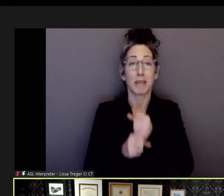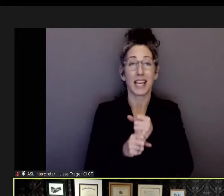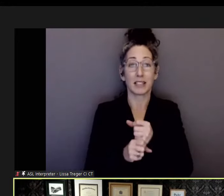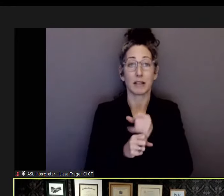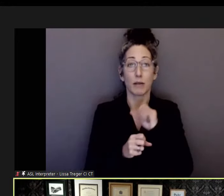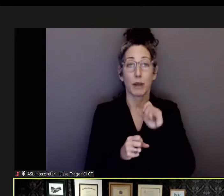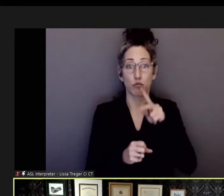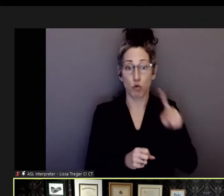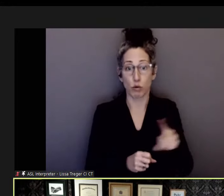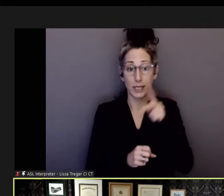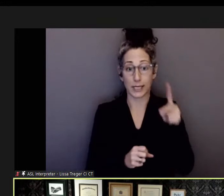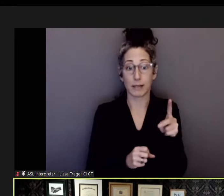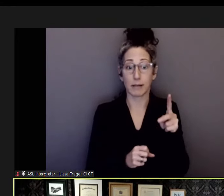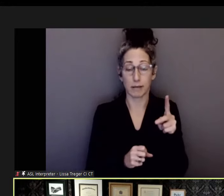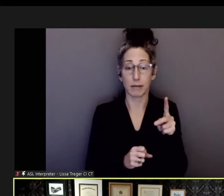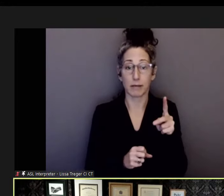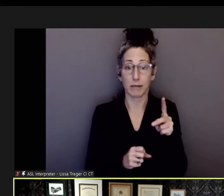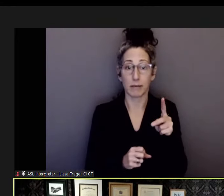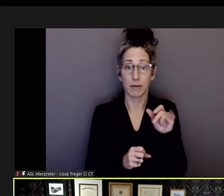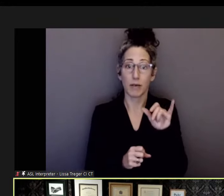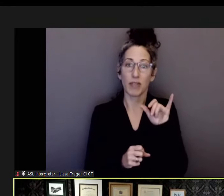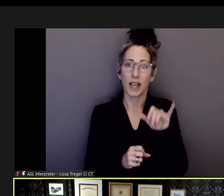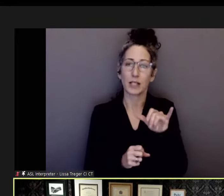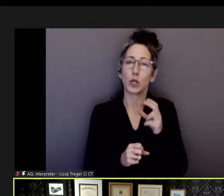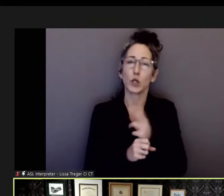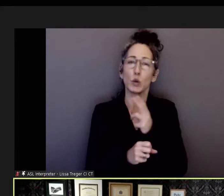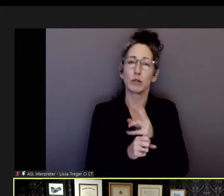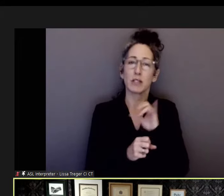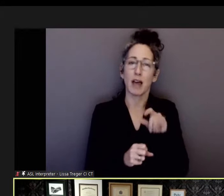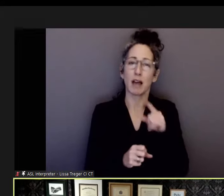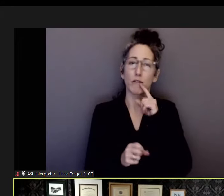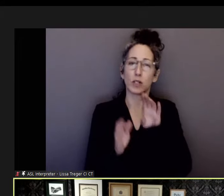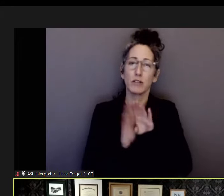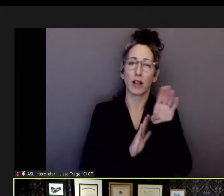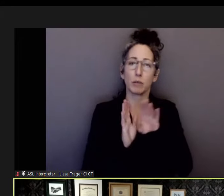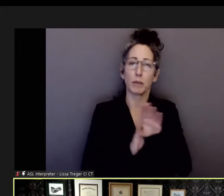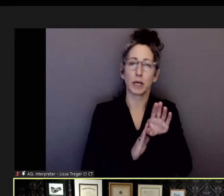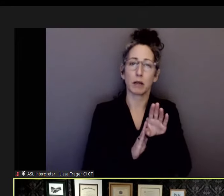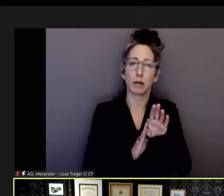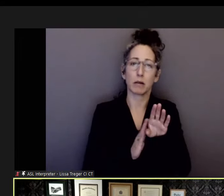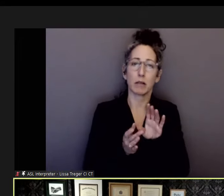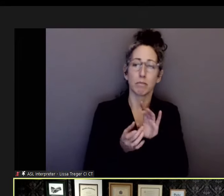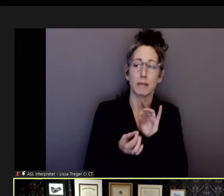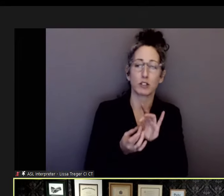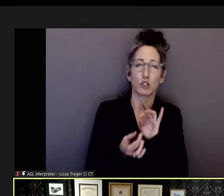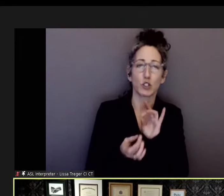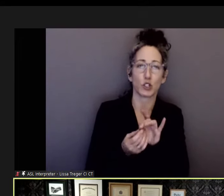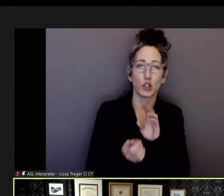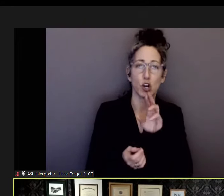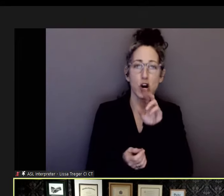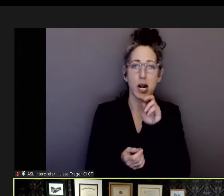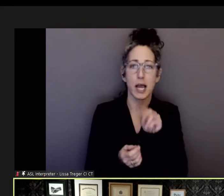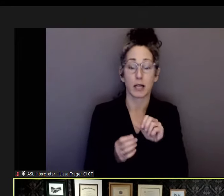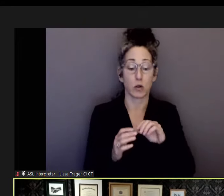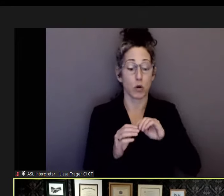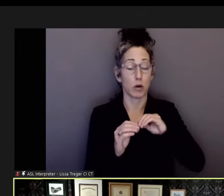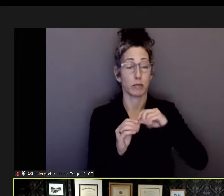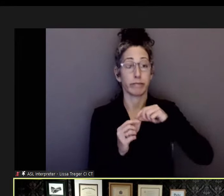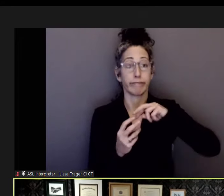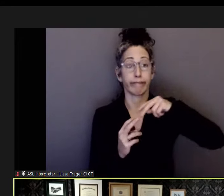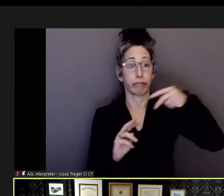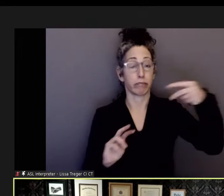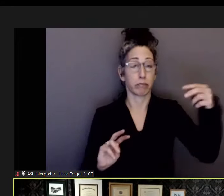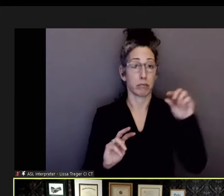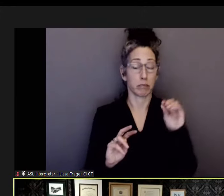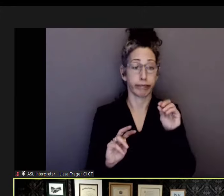the virus, and that's the template to develop the messenger RNA from it. This is combined, of course, of